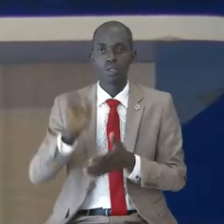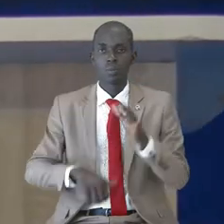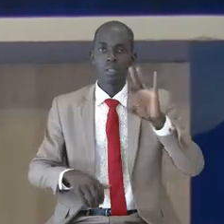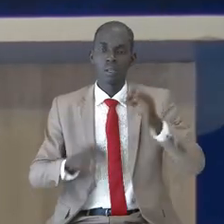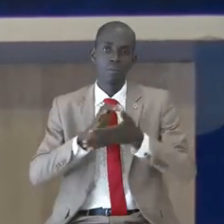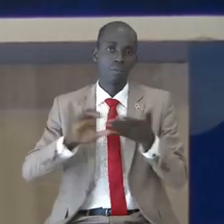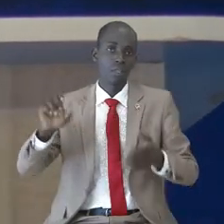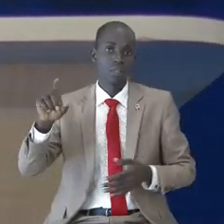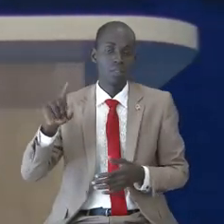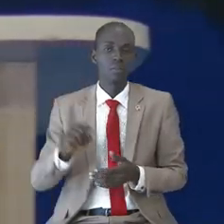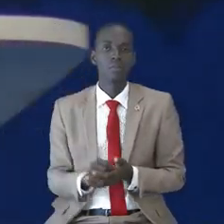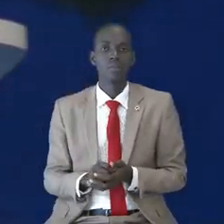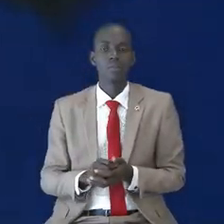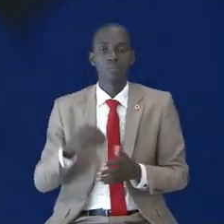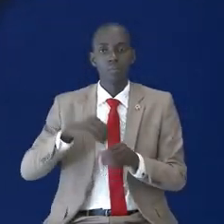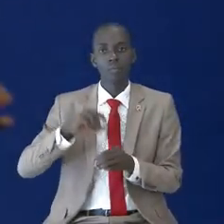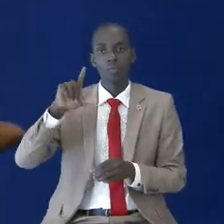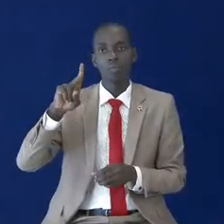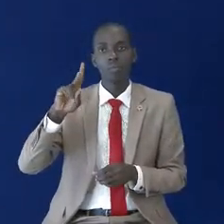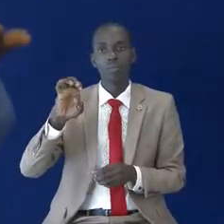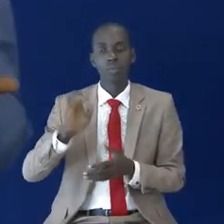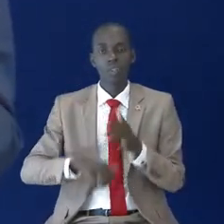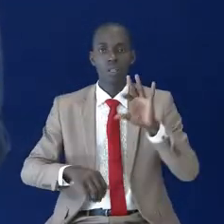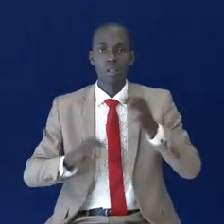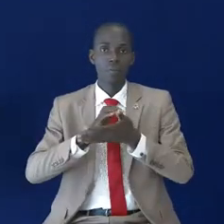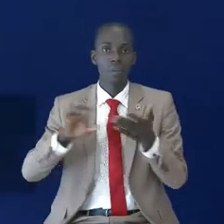verse 11. And in Luke chapter 9, verse 11,